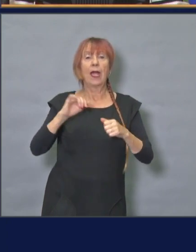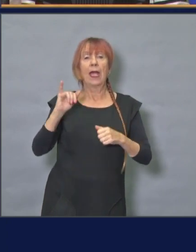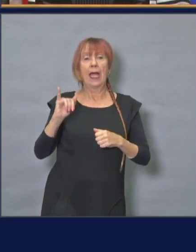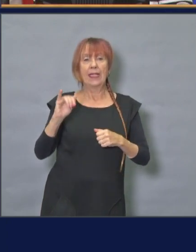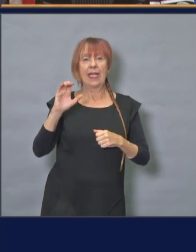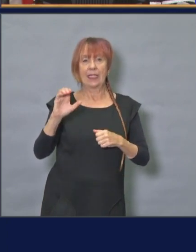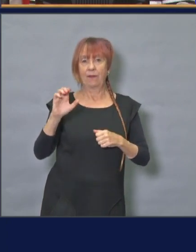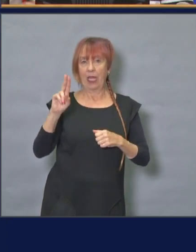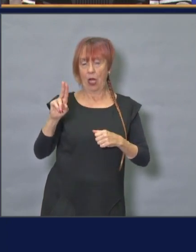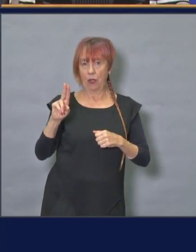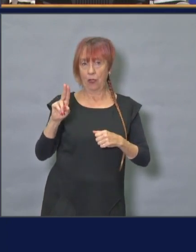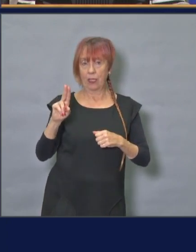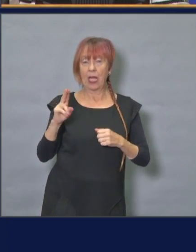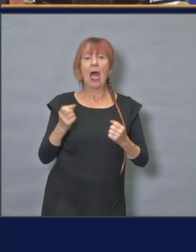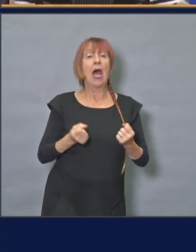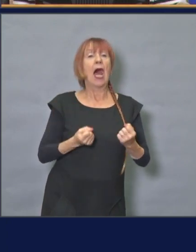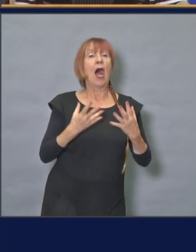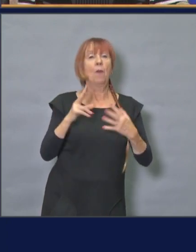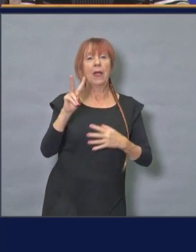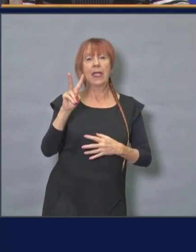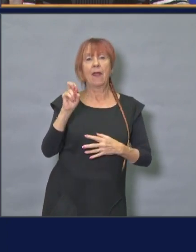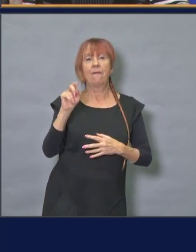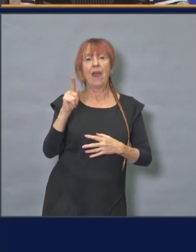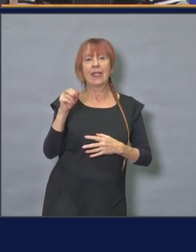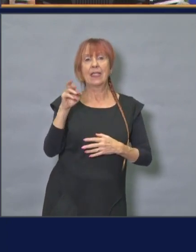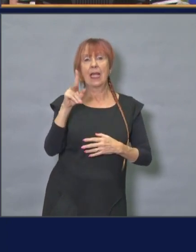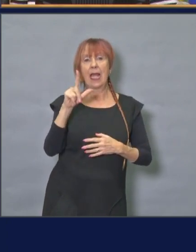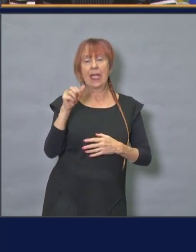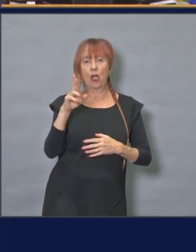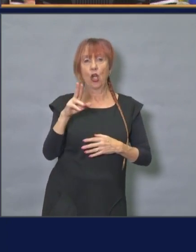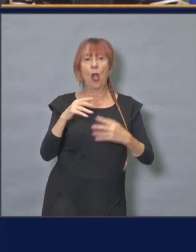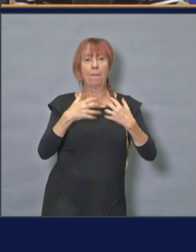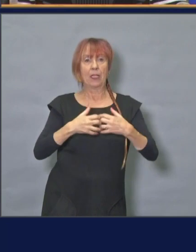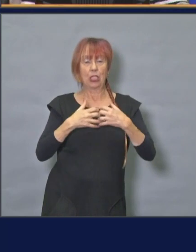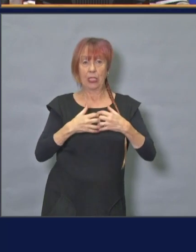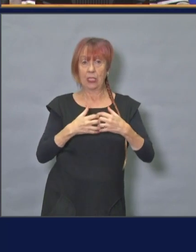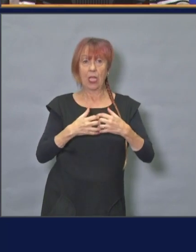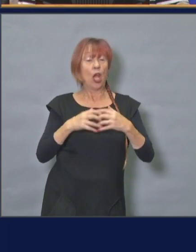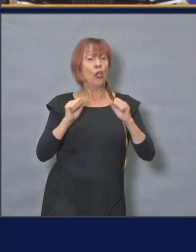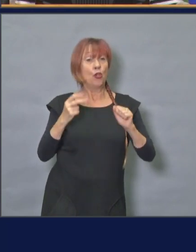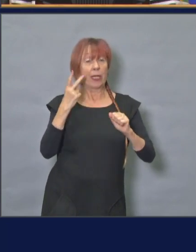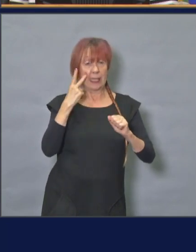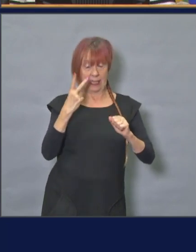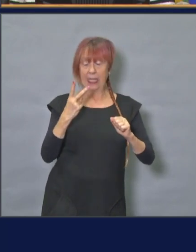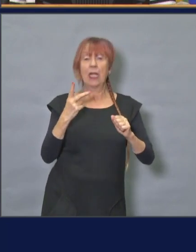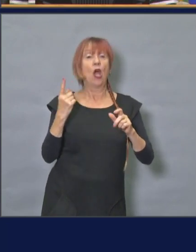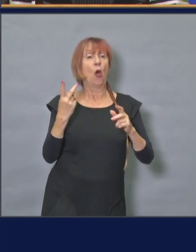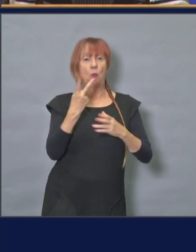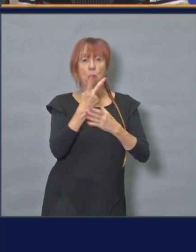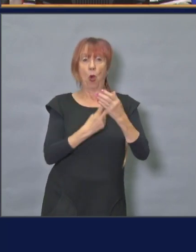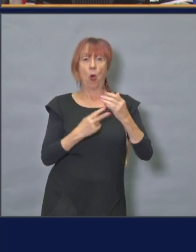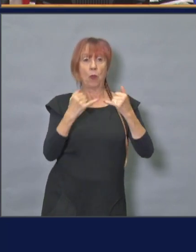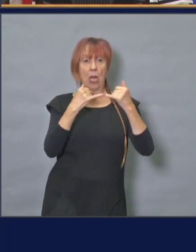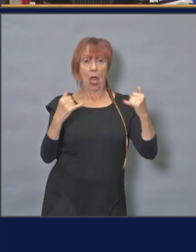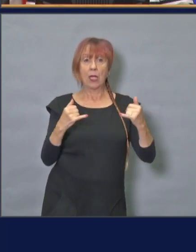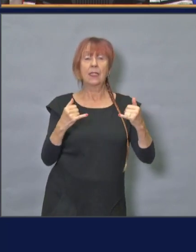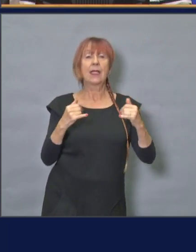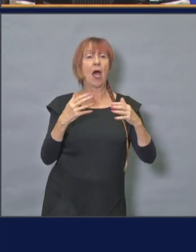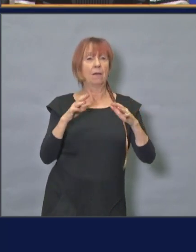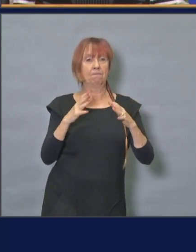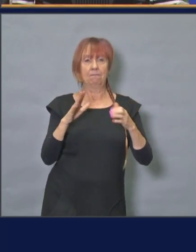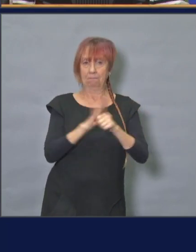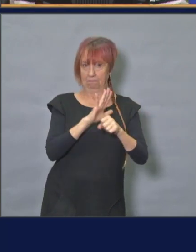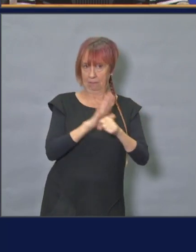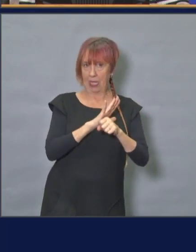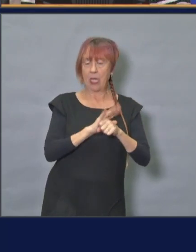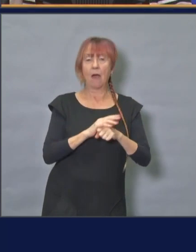supply of ventilators. And as you can see, both of these remain stable and at an appropriate level for a county our size.